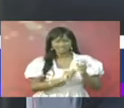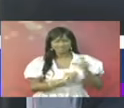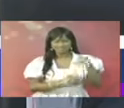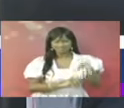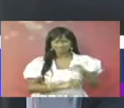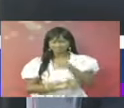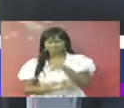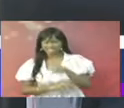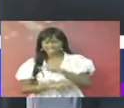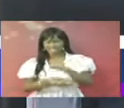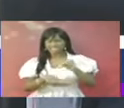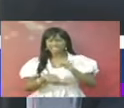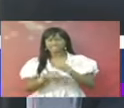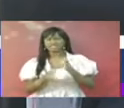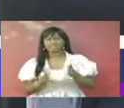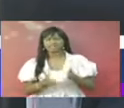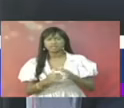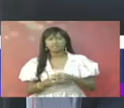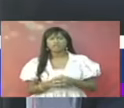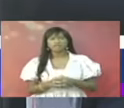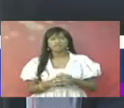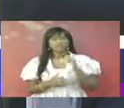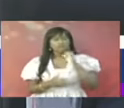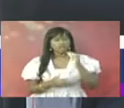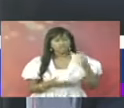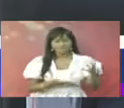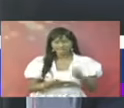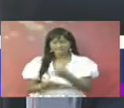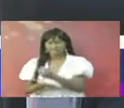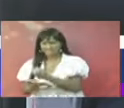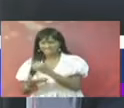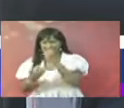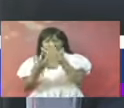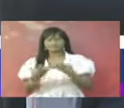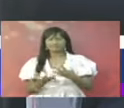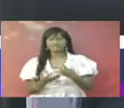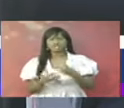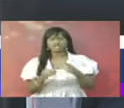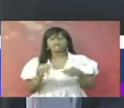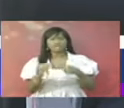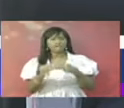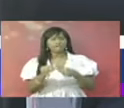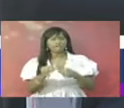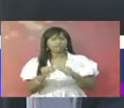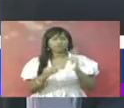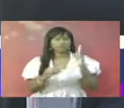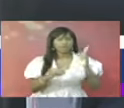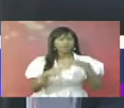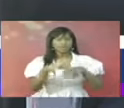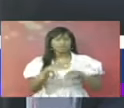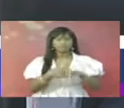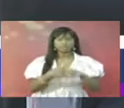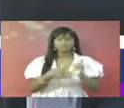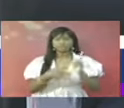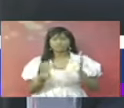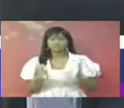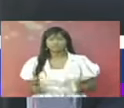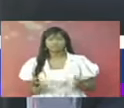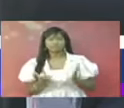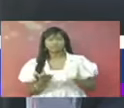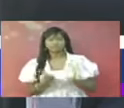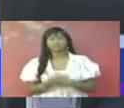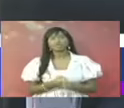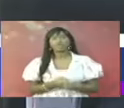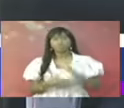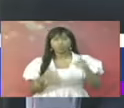them being nationality is not one of the things that's collected as a data field when the information on your lab request